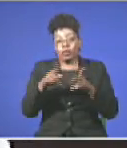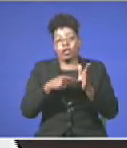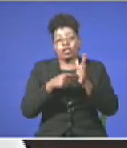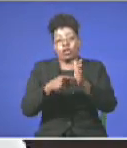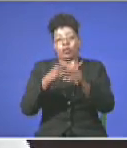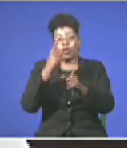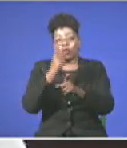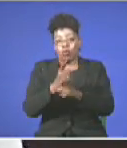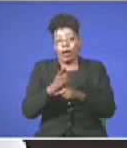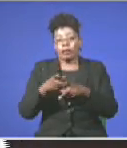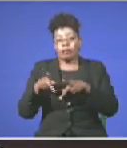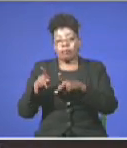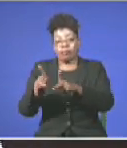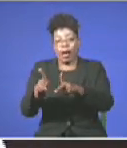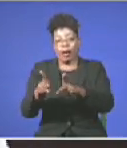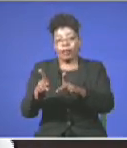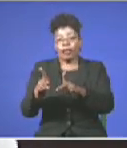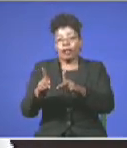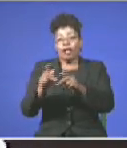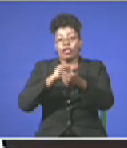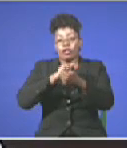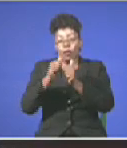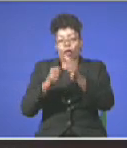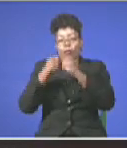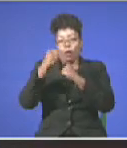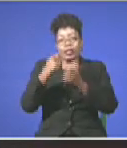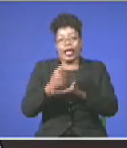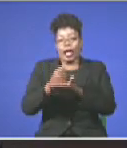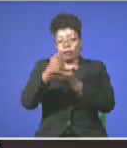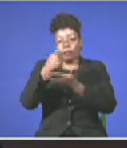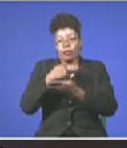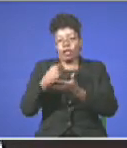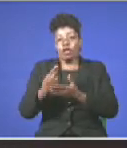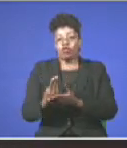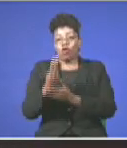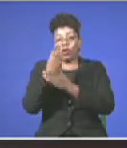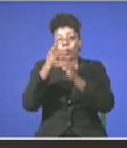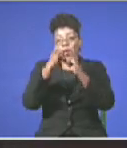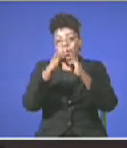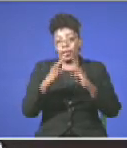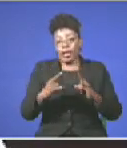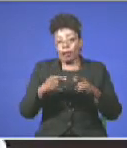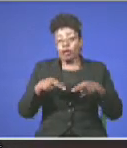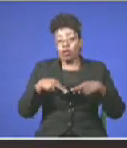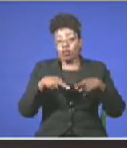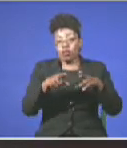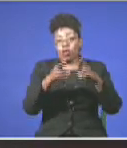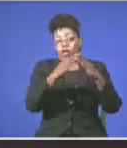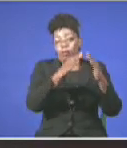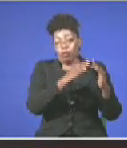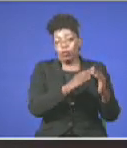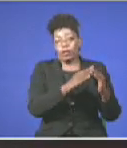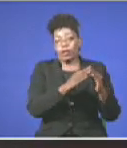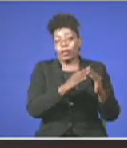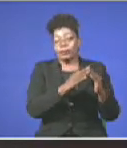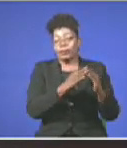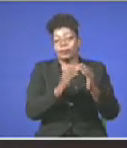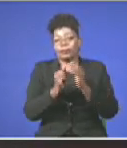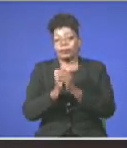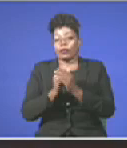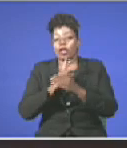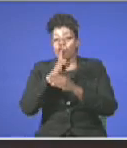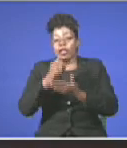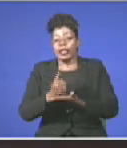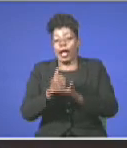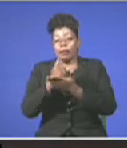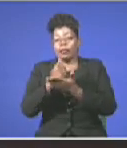right path. And I think the sport of boxing, which has helped me growing up in the Camp Road community, you know, Strong Zali, shout out to the Strong Zali community, you know, it's really